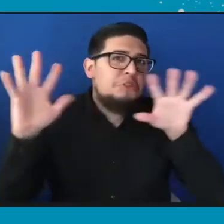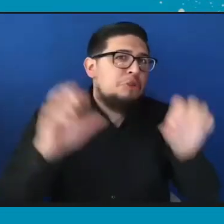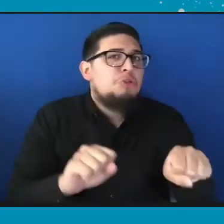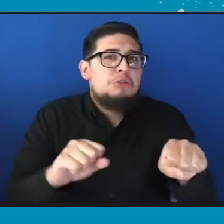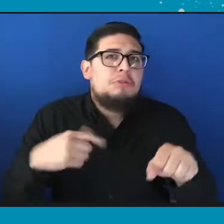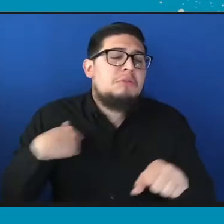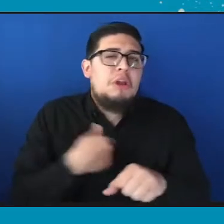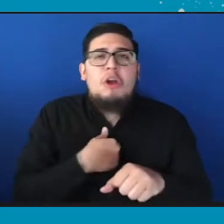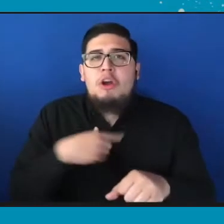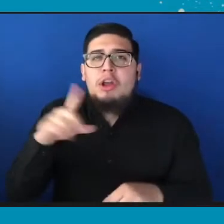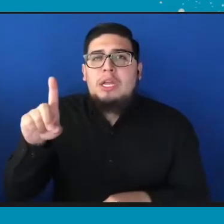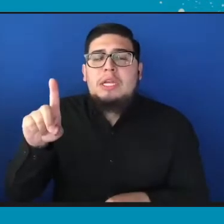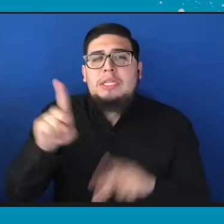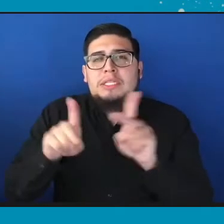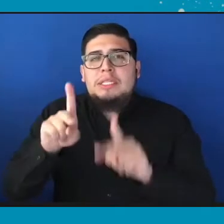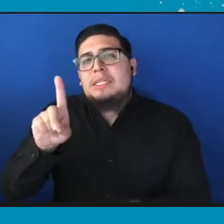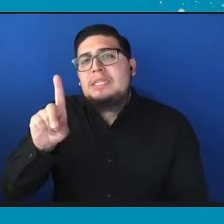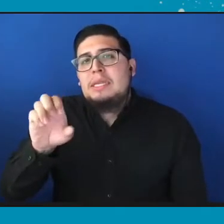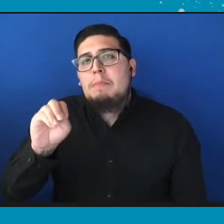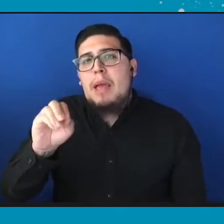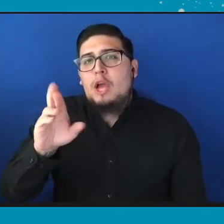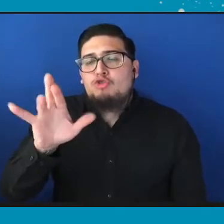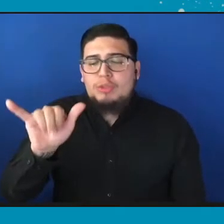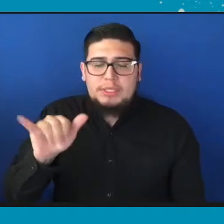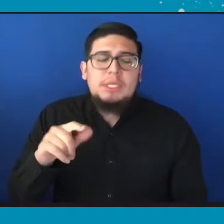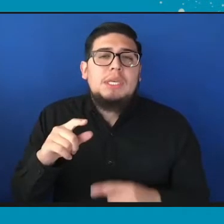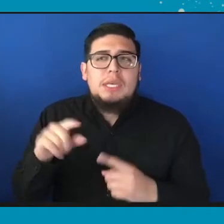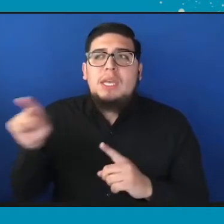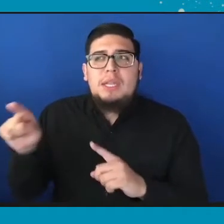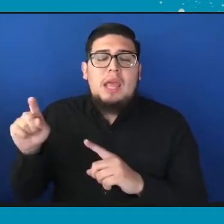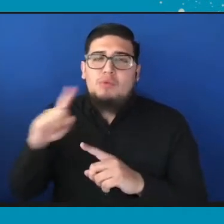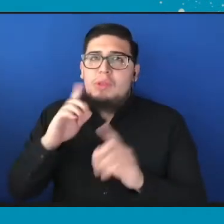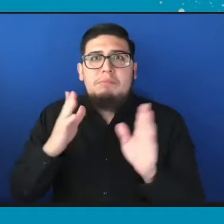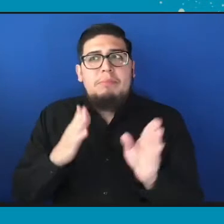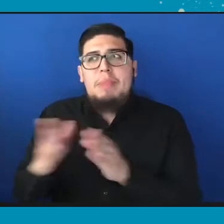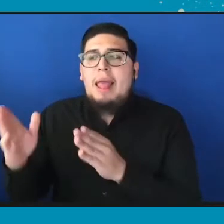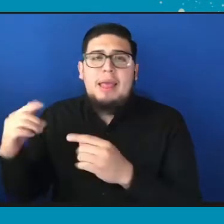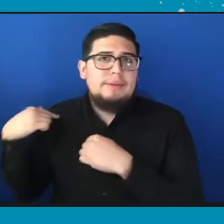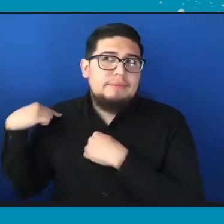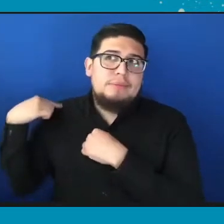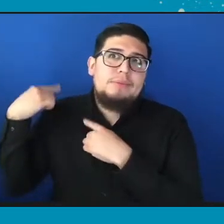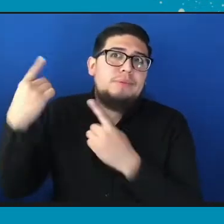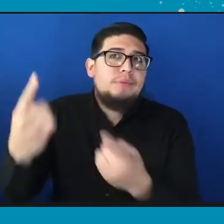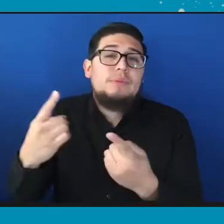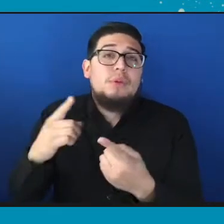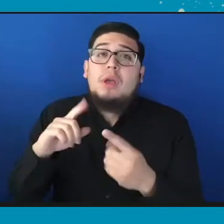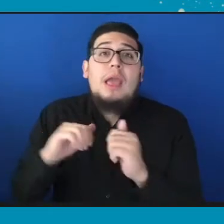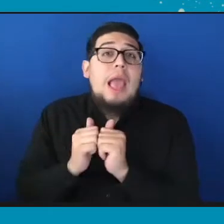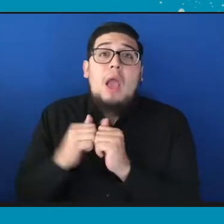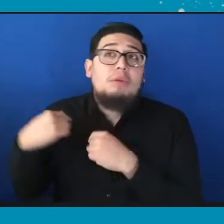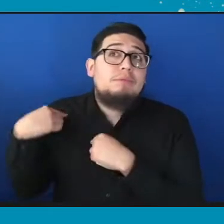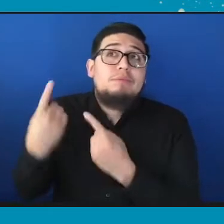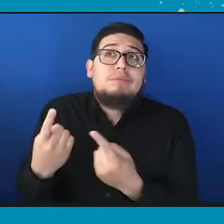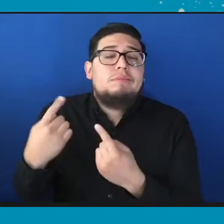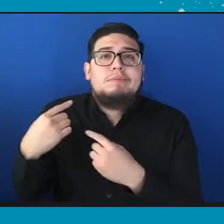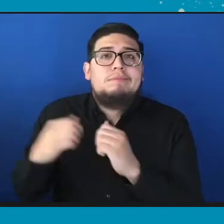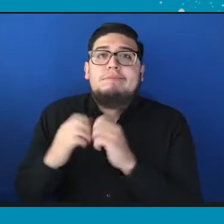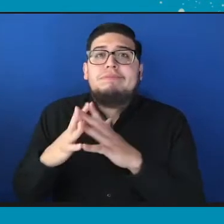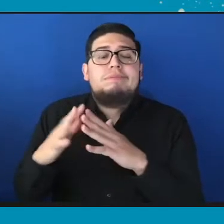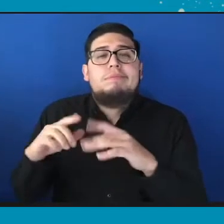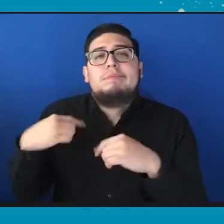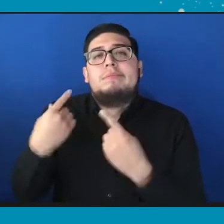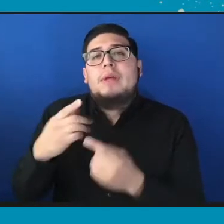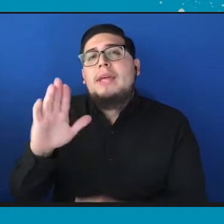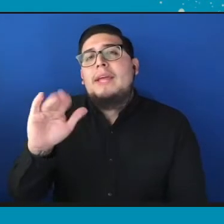much longer attack that goes back to the 15th Amendment. And I'm going to show